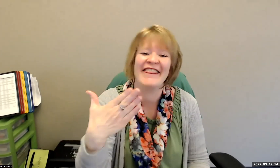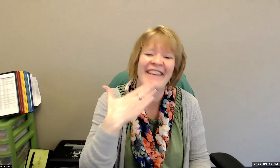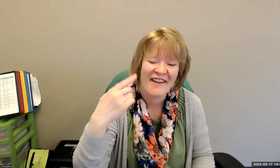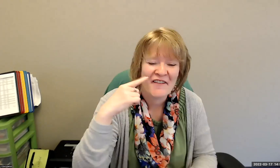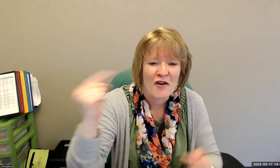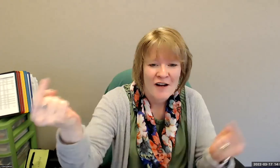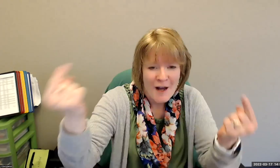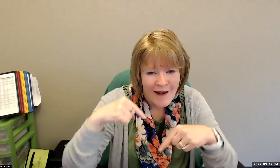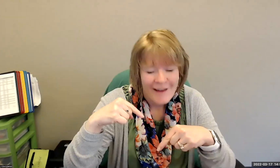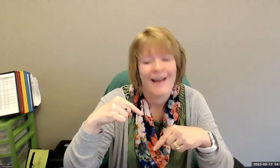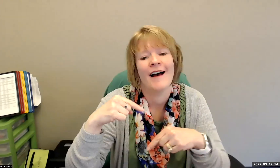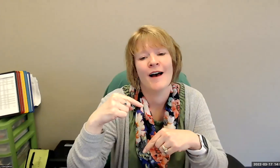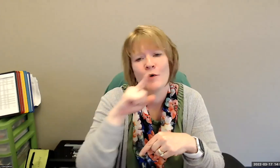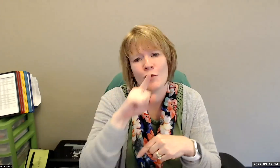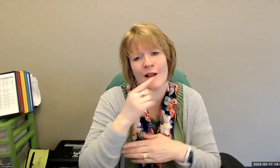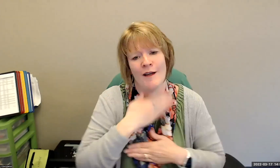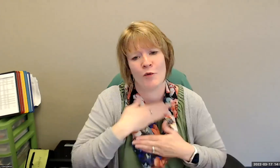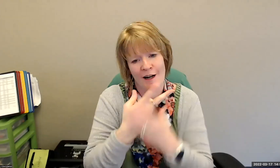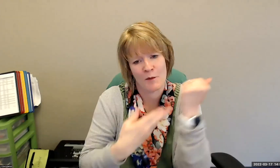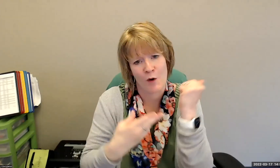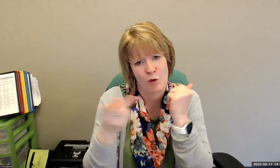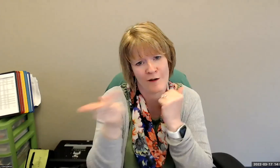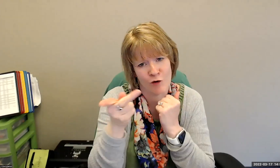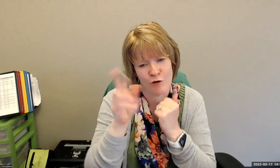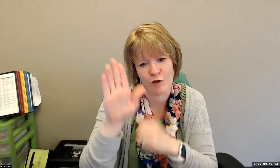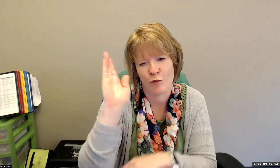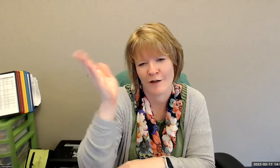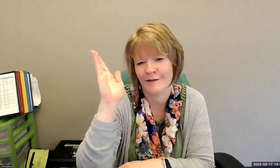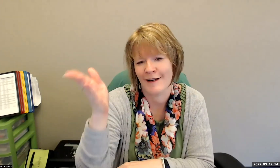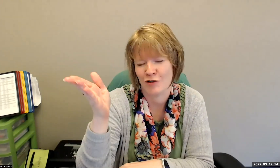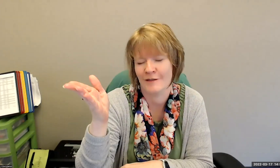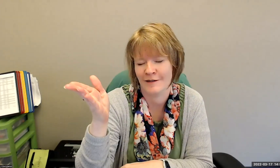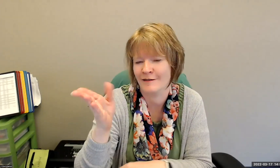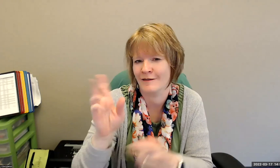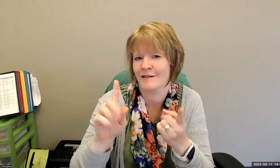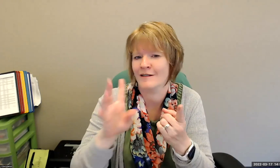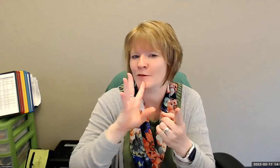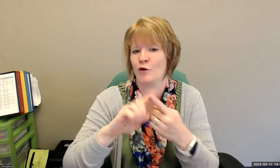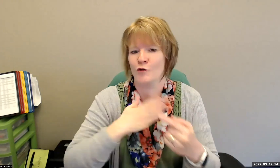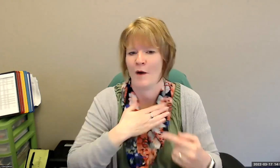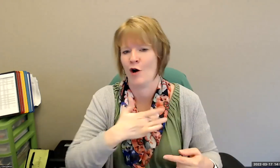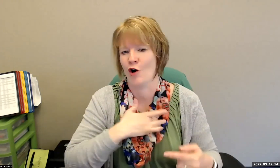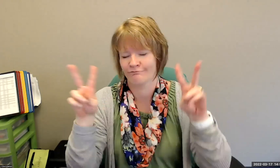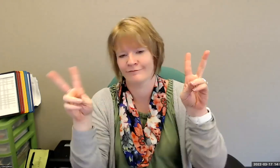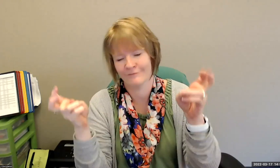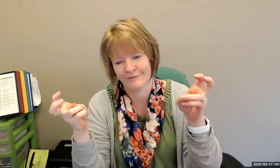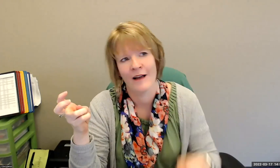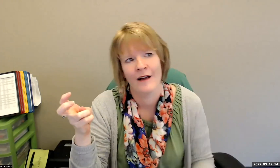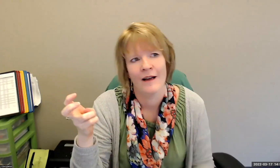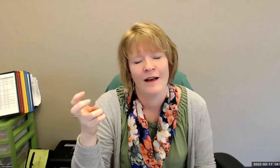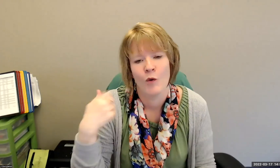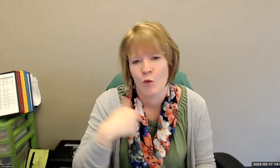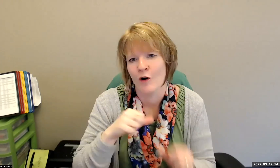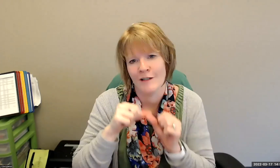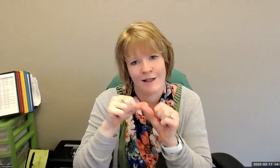Thank you everyone for coming. We appreciate both of your time. Thank you, John and